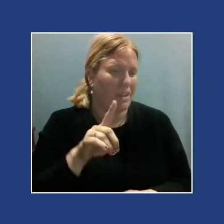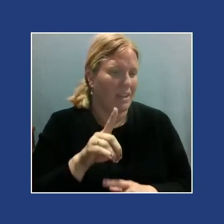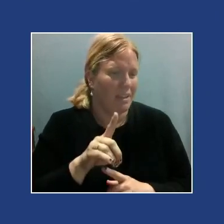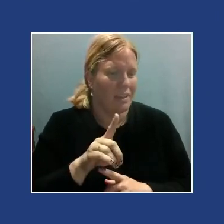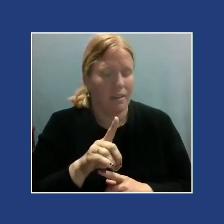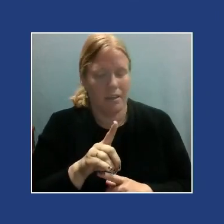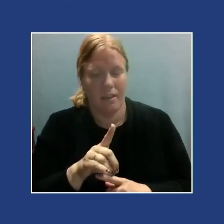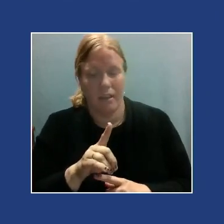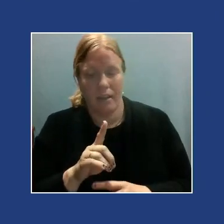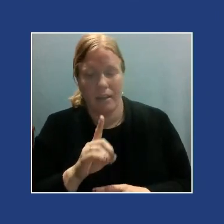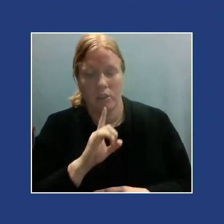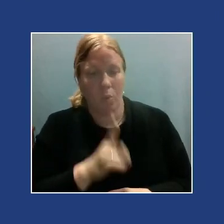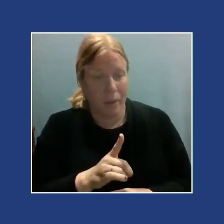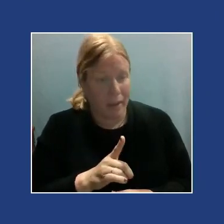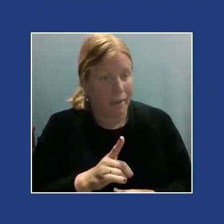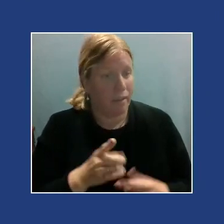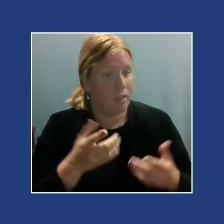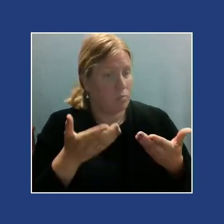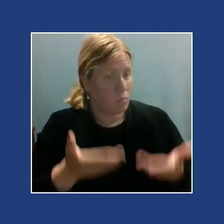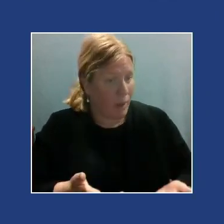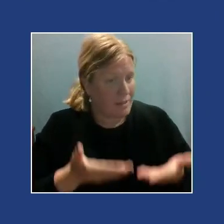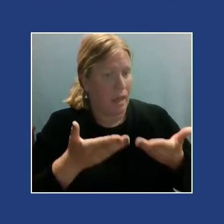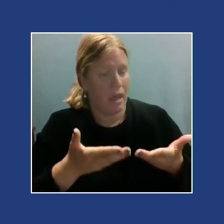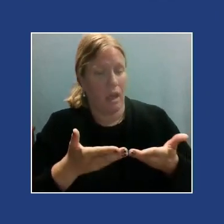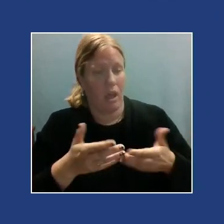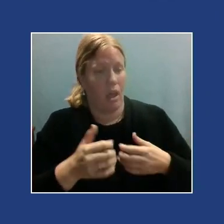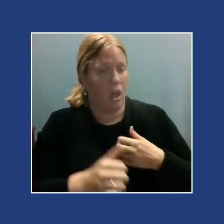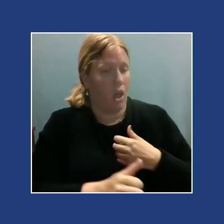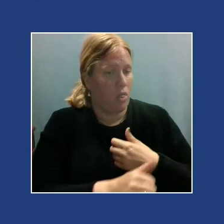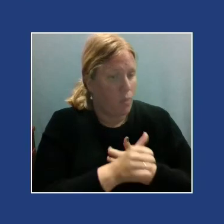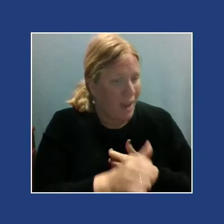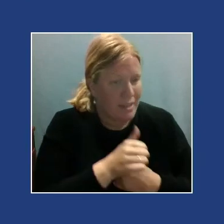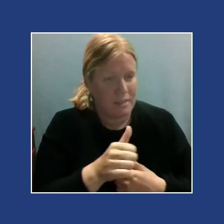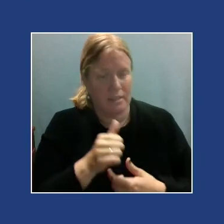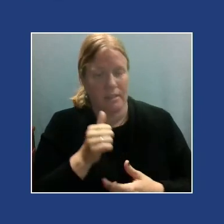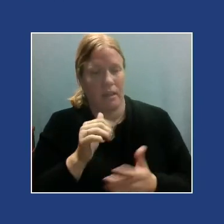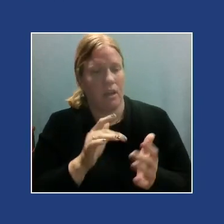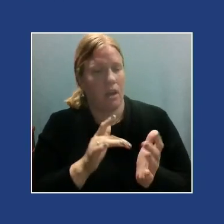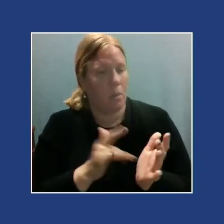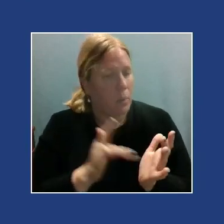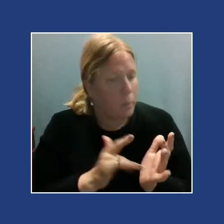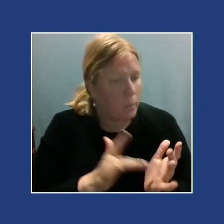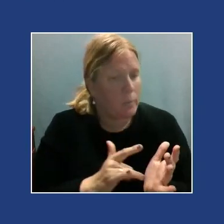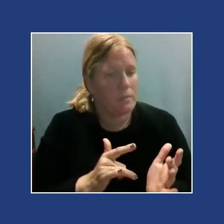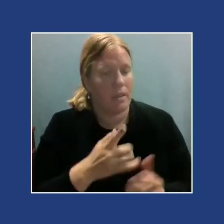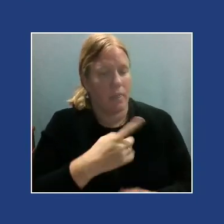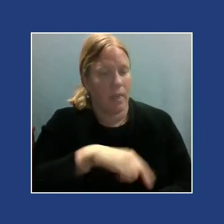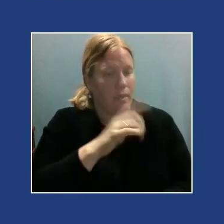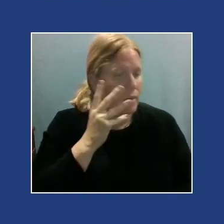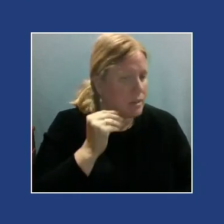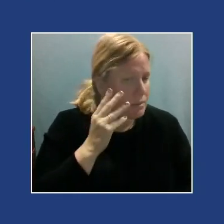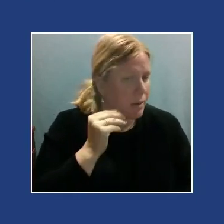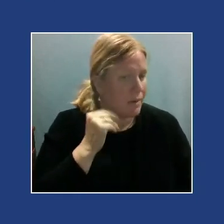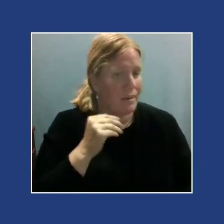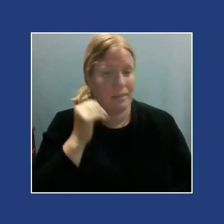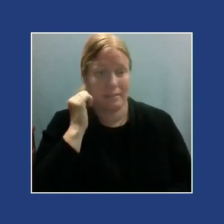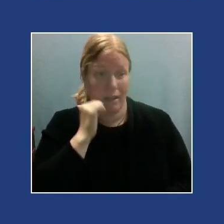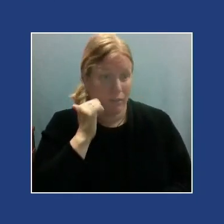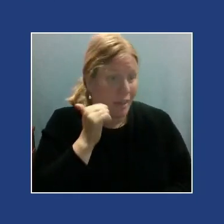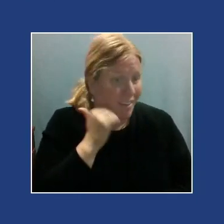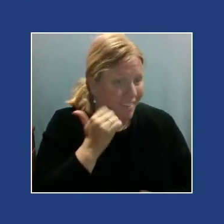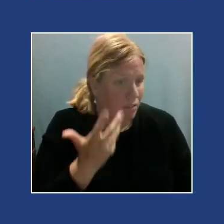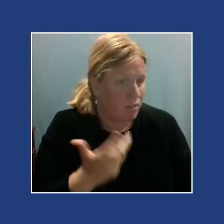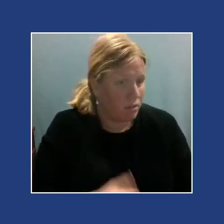present threats, danger, abuse that people are experiencing in most facets of their lives on an almost daily basis.